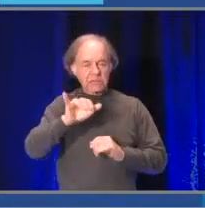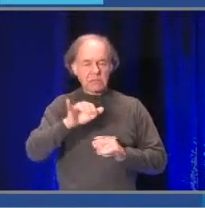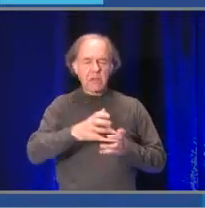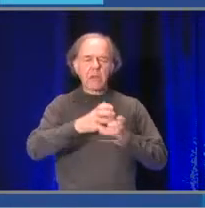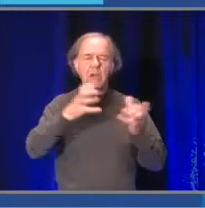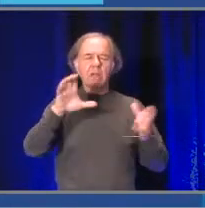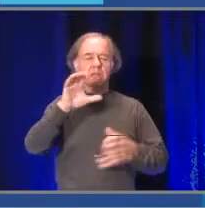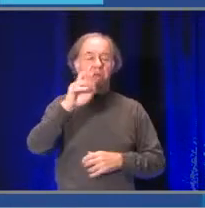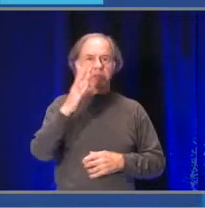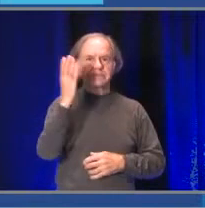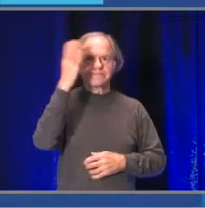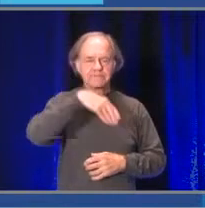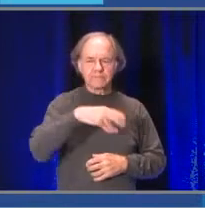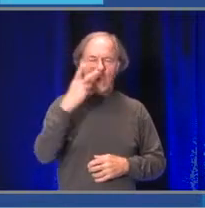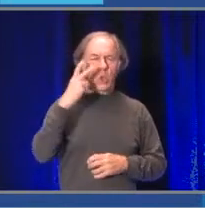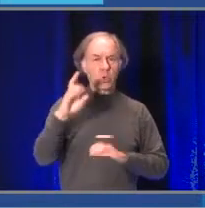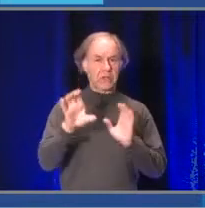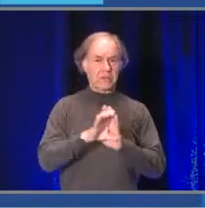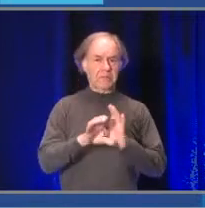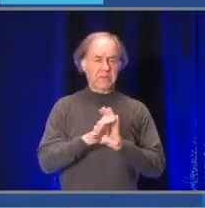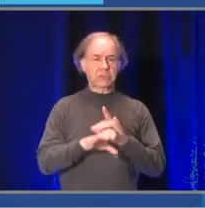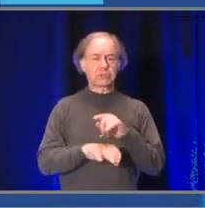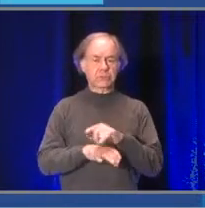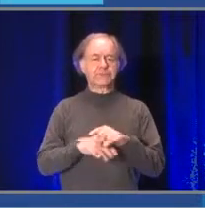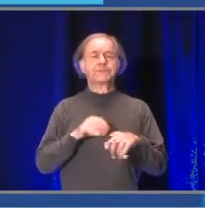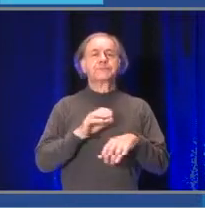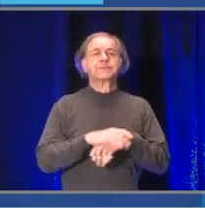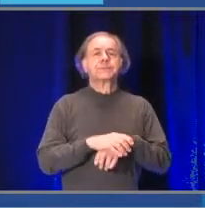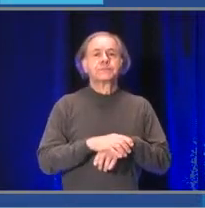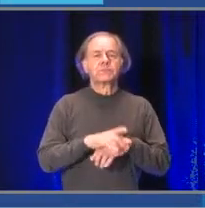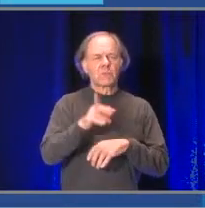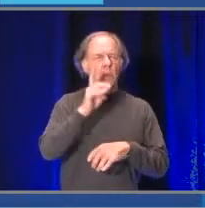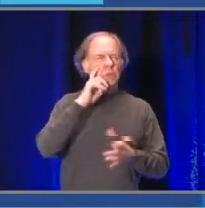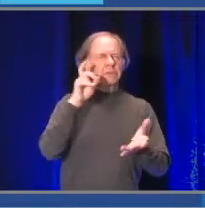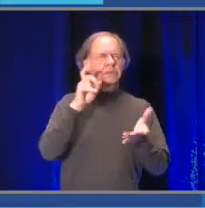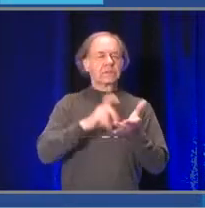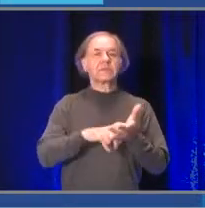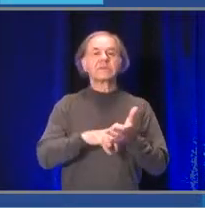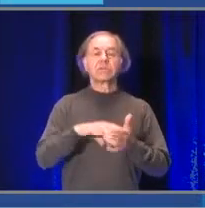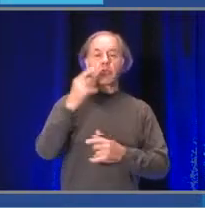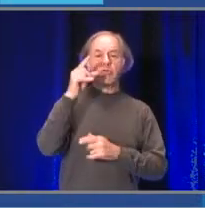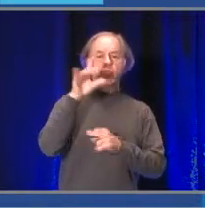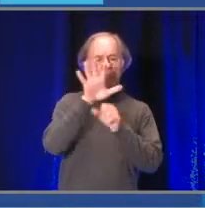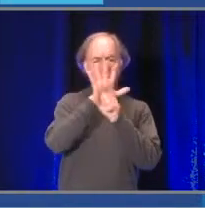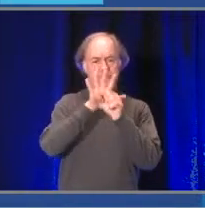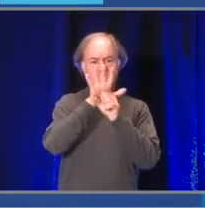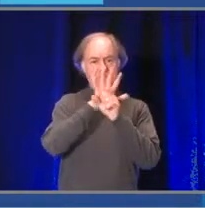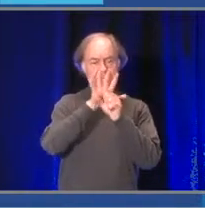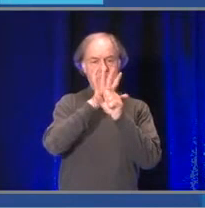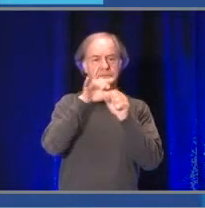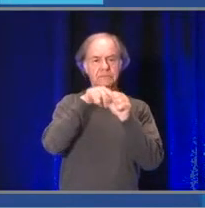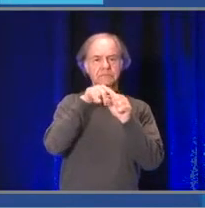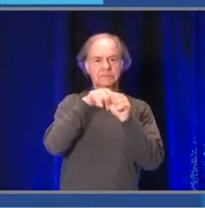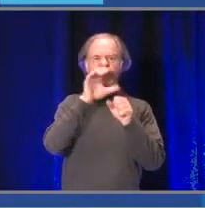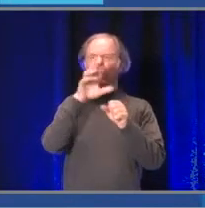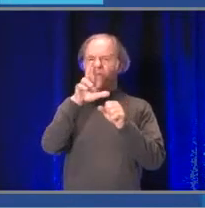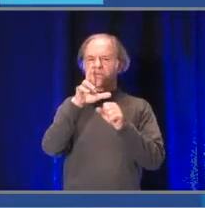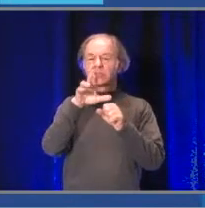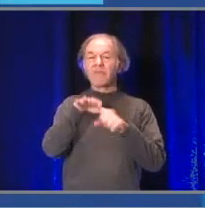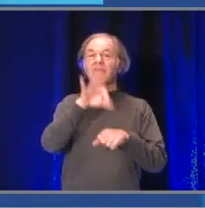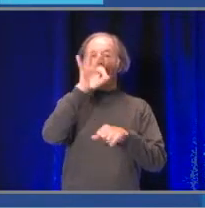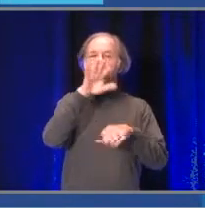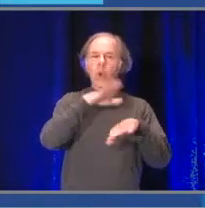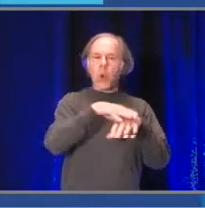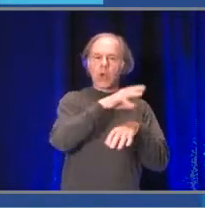cancers. If you look at the diagram on the monitor, you'll see that the green area is an area of cancer found by